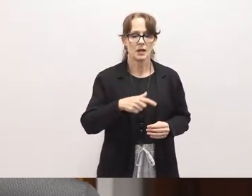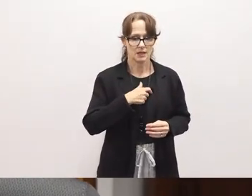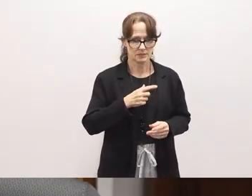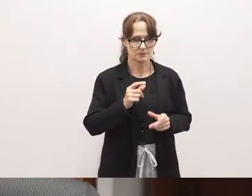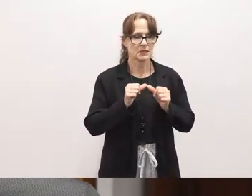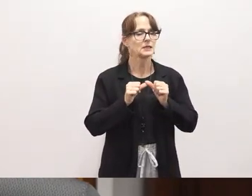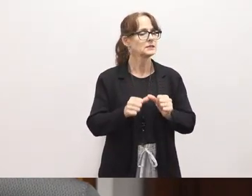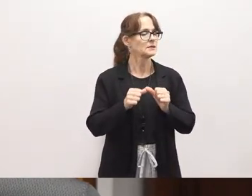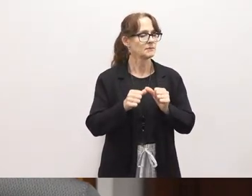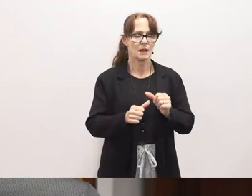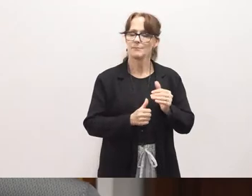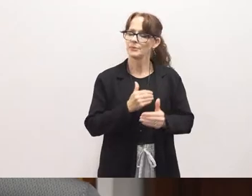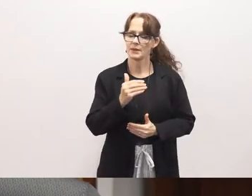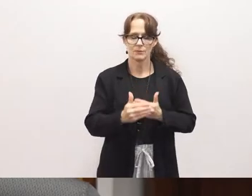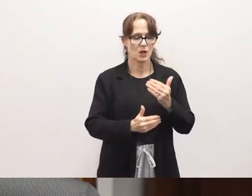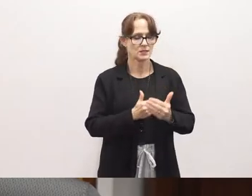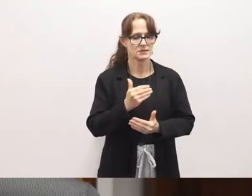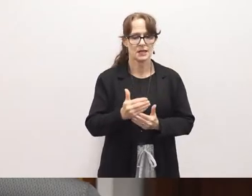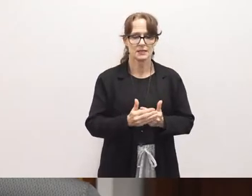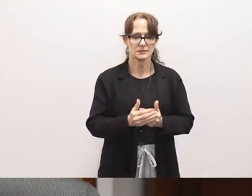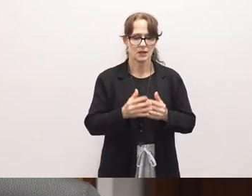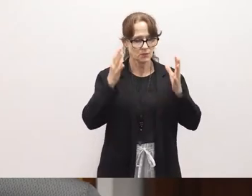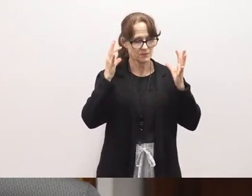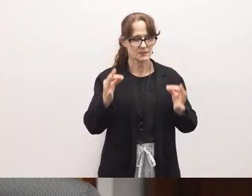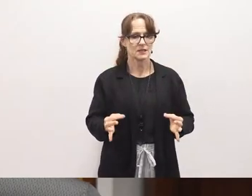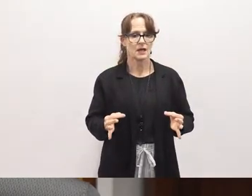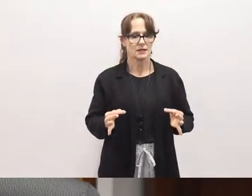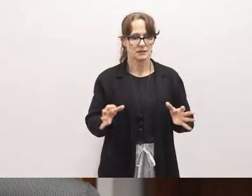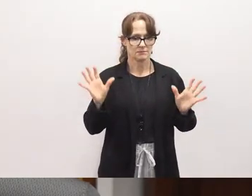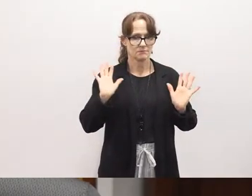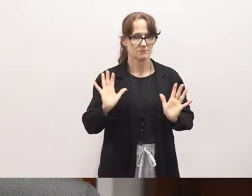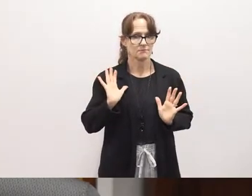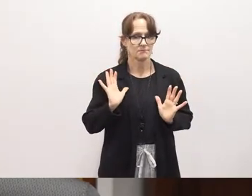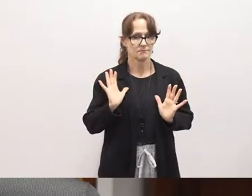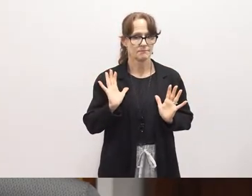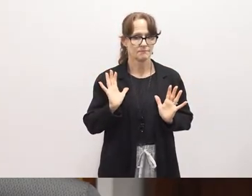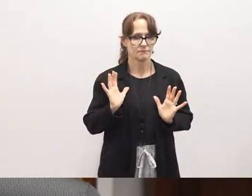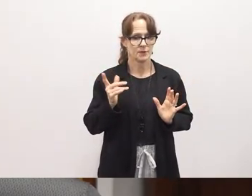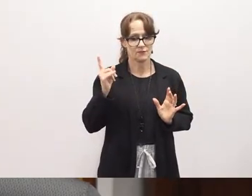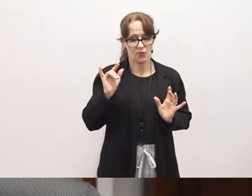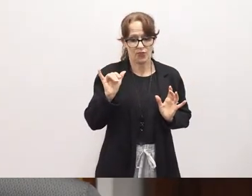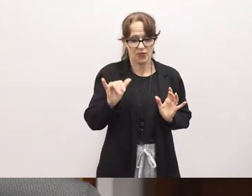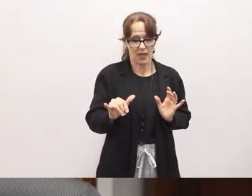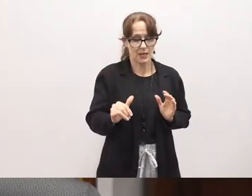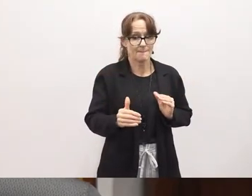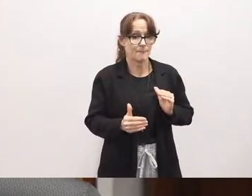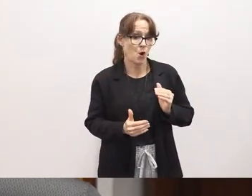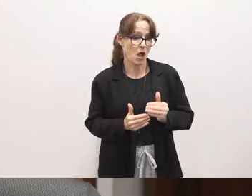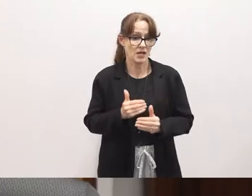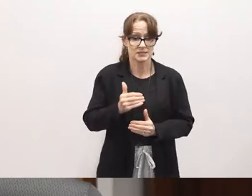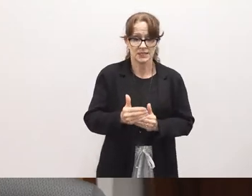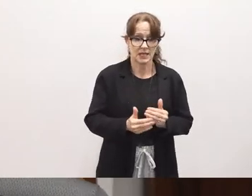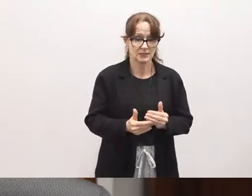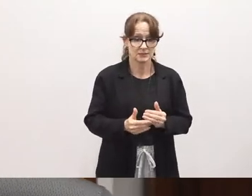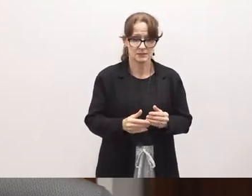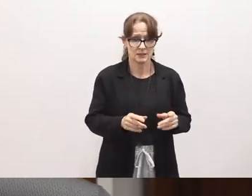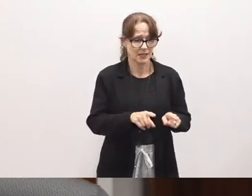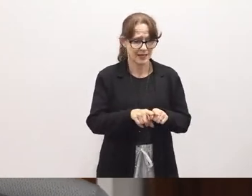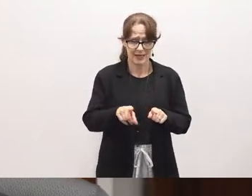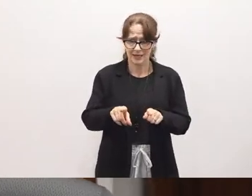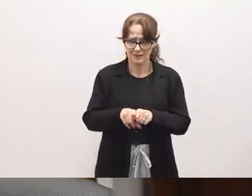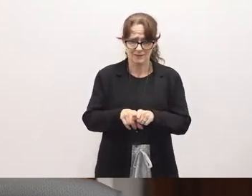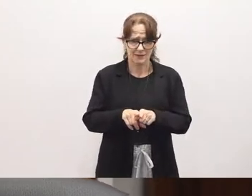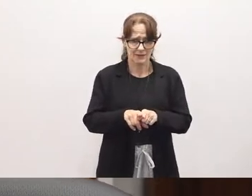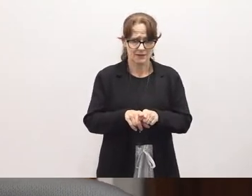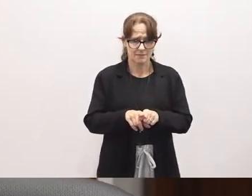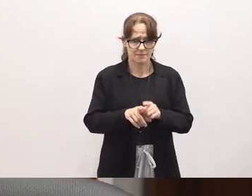upholding processes that we've decided on. And so on that basis, if we're talking process here, even if